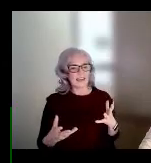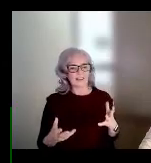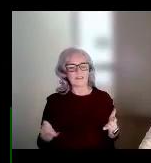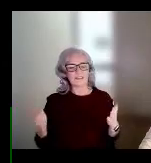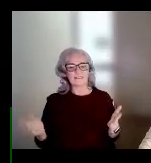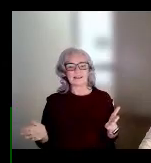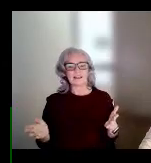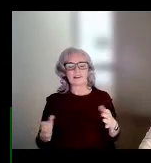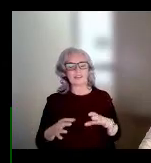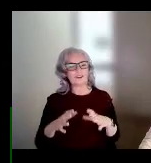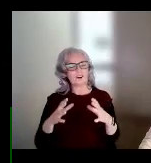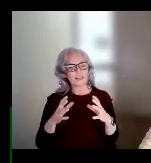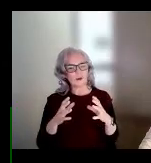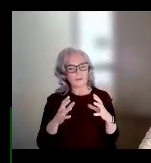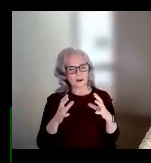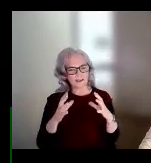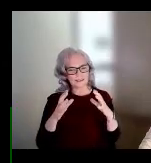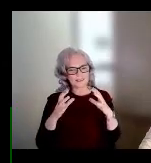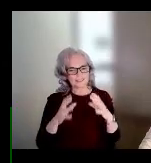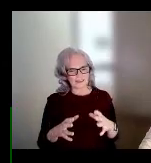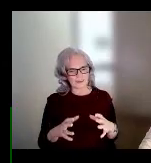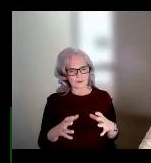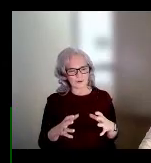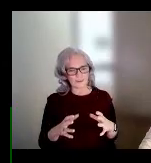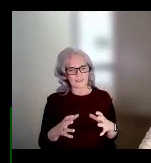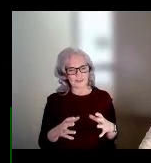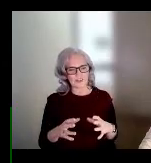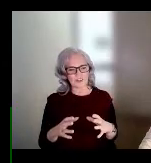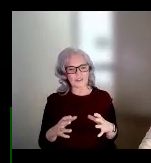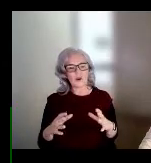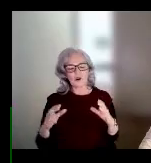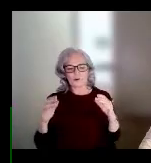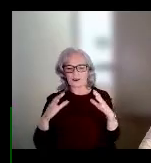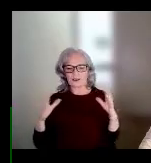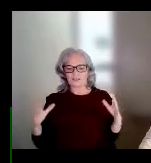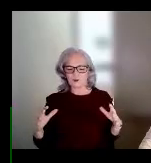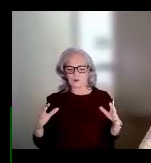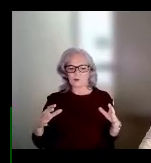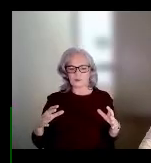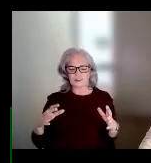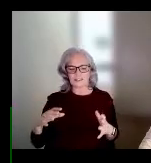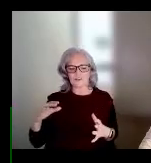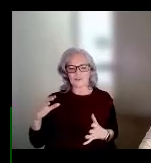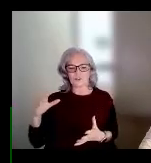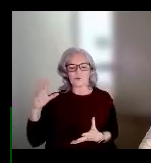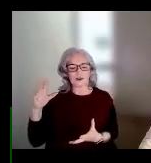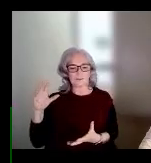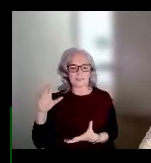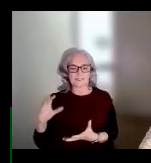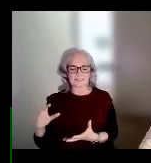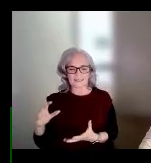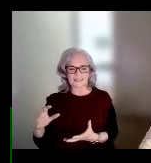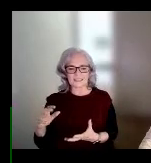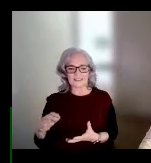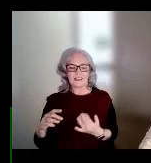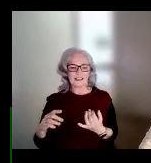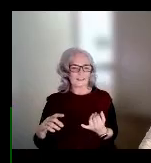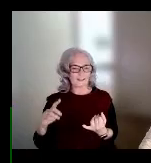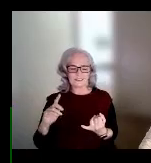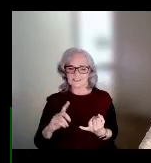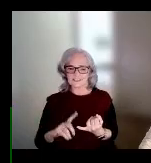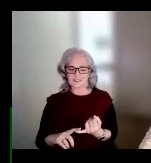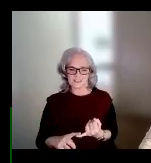Connect and other things that are, and they're not held by a state organisation or by a government organisation or by a particular